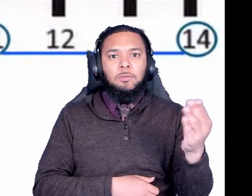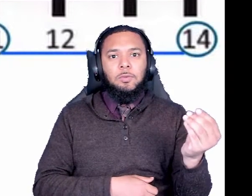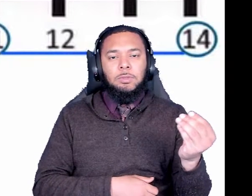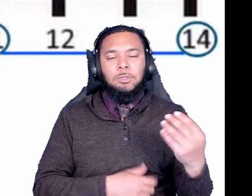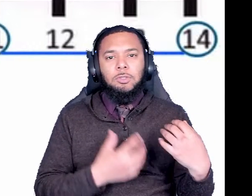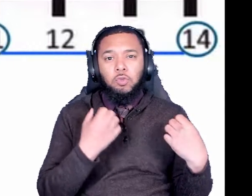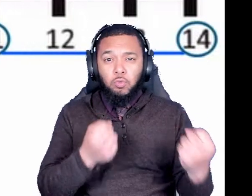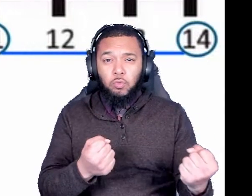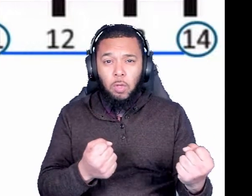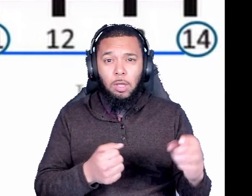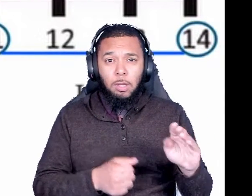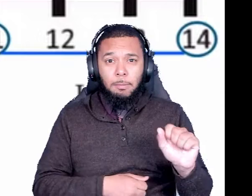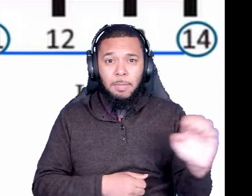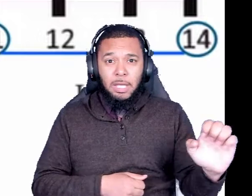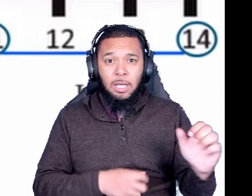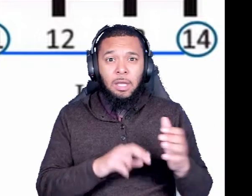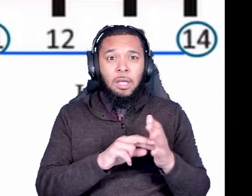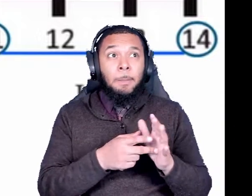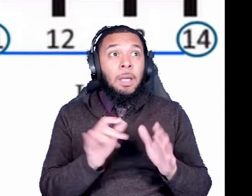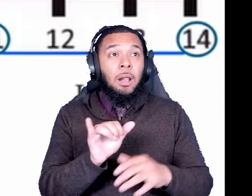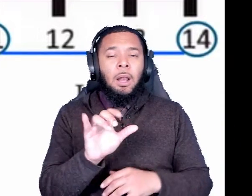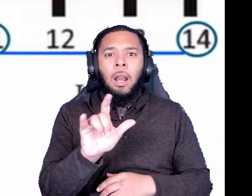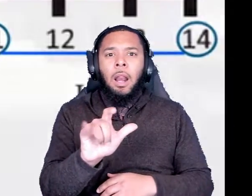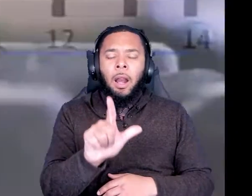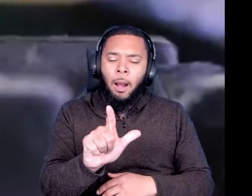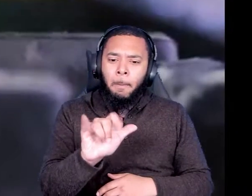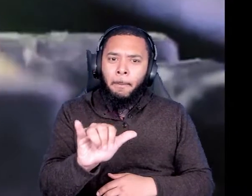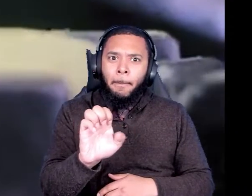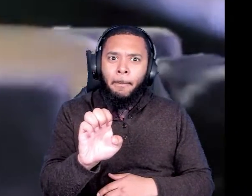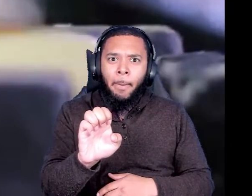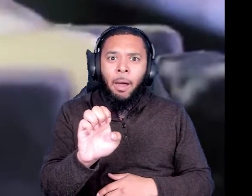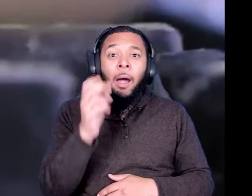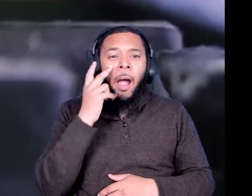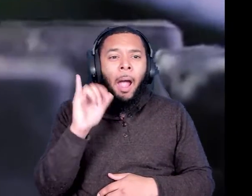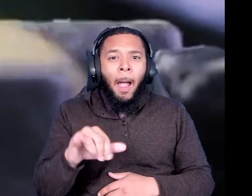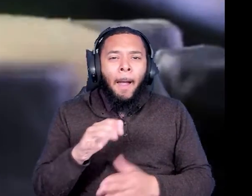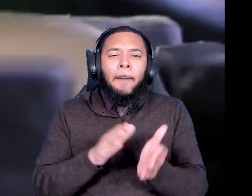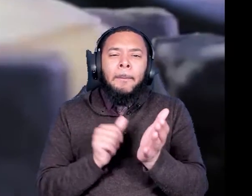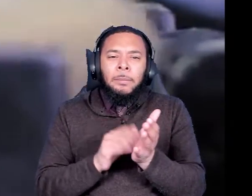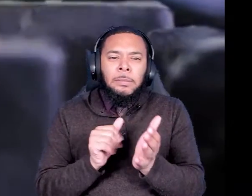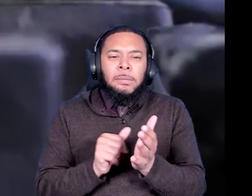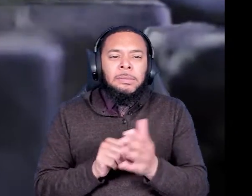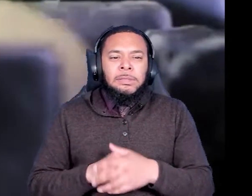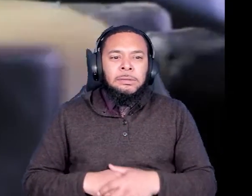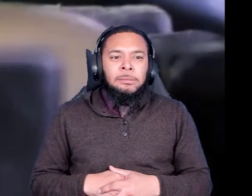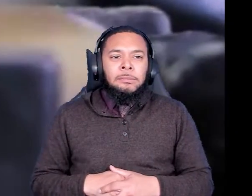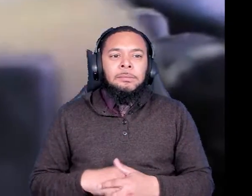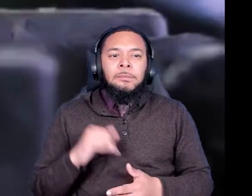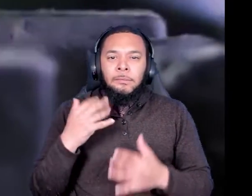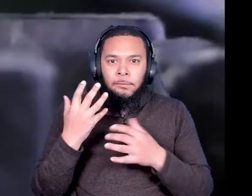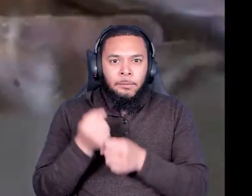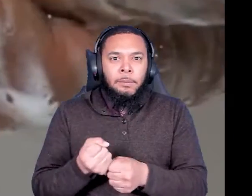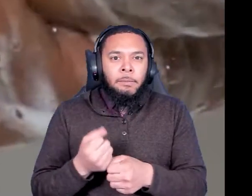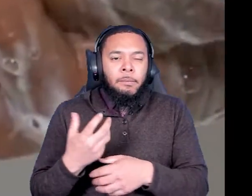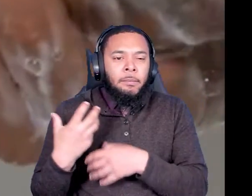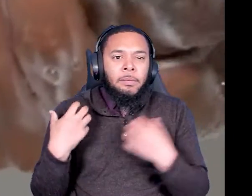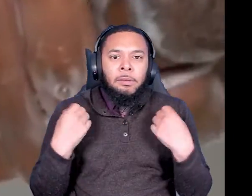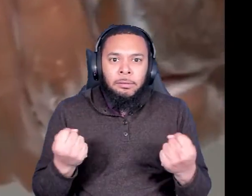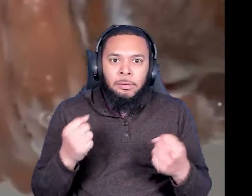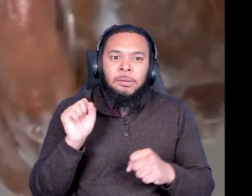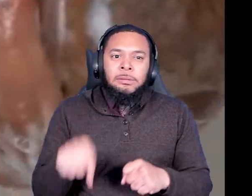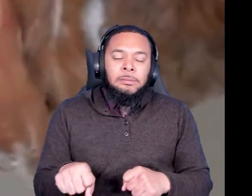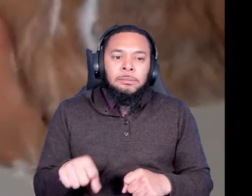range. Strong bases are things like lye, which we find in soap, right? Lye soap can be very, very strong. If you use lye